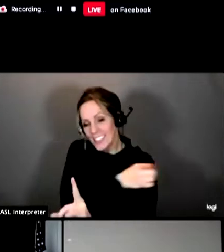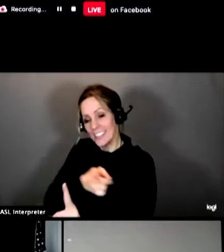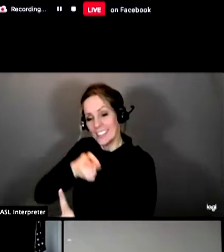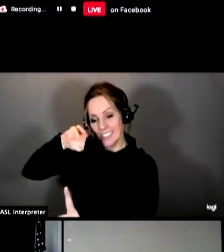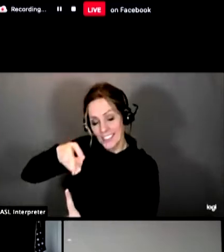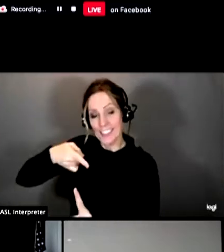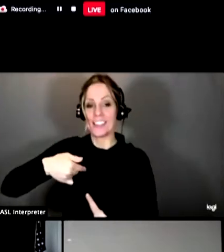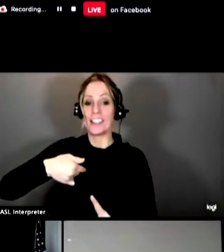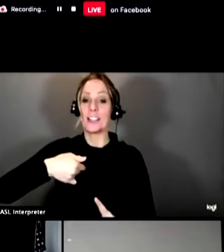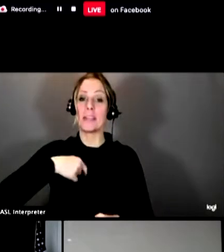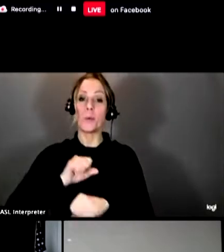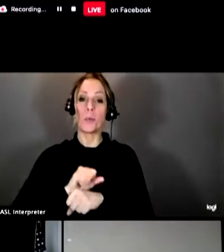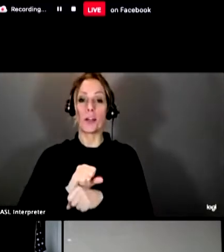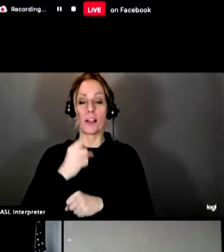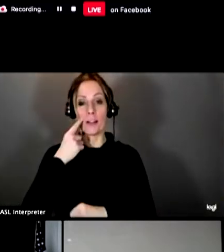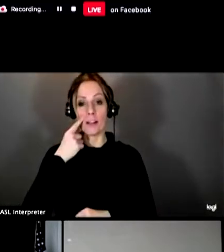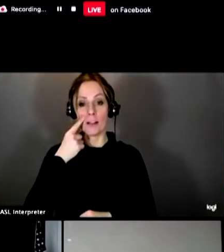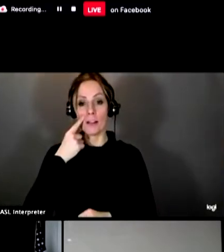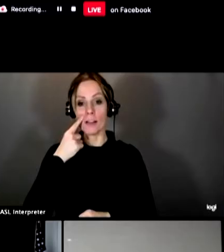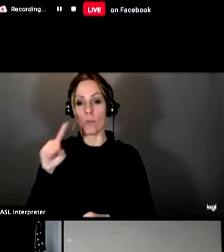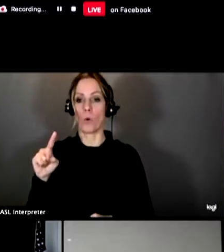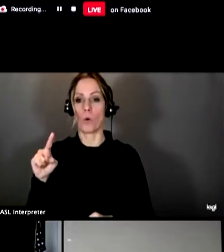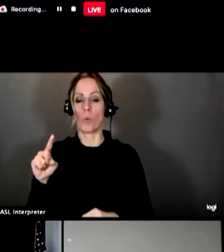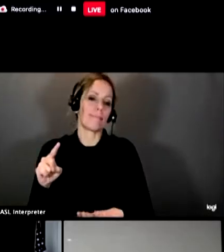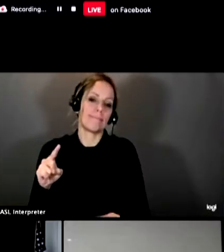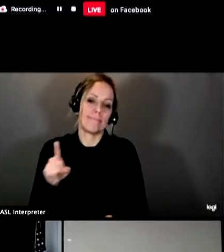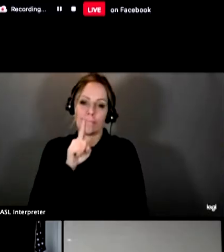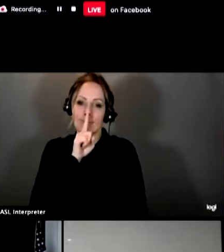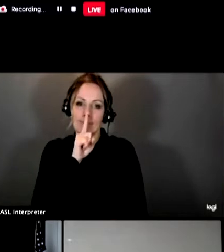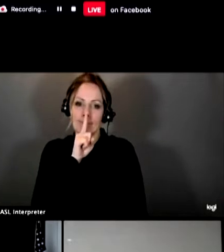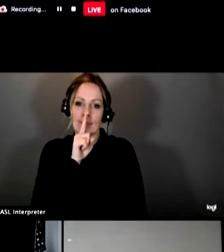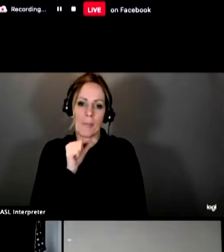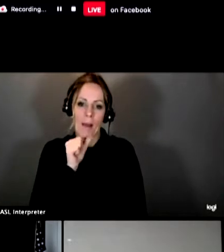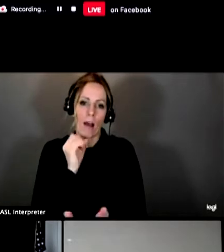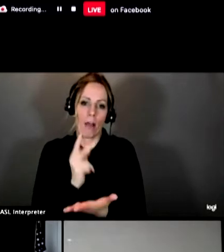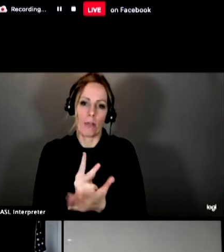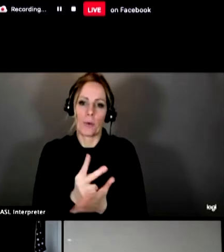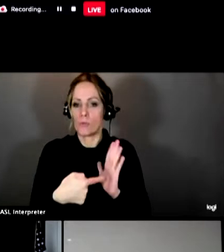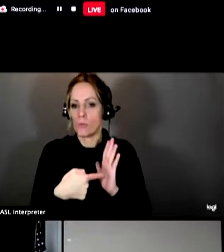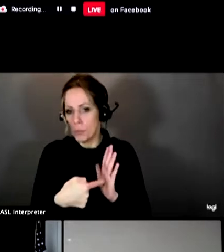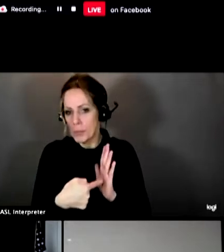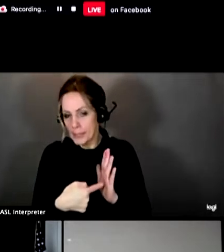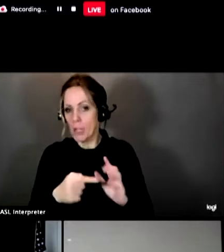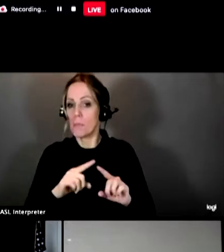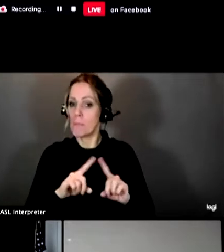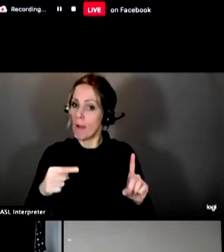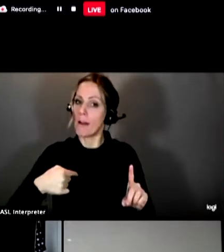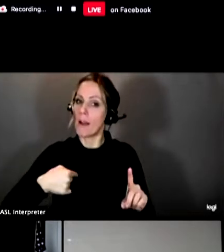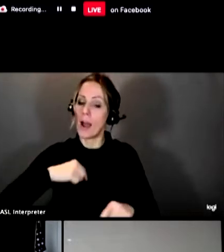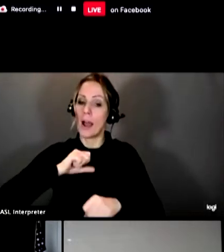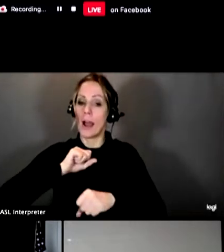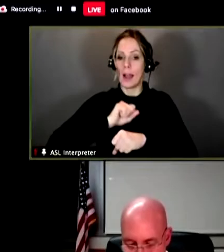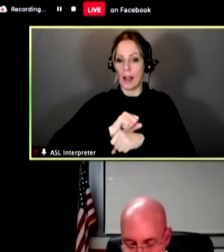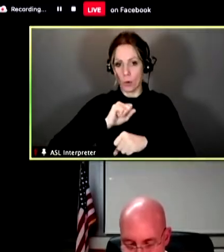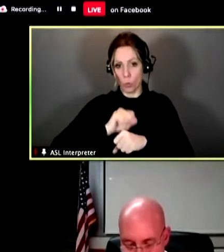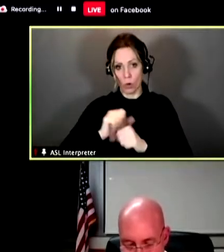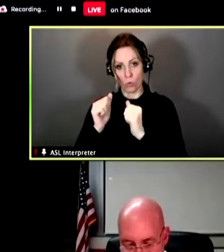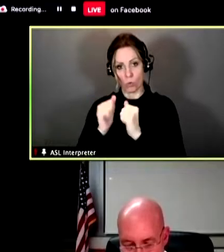work for, I'm not going to, because I'm not authorized to represent, but I work for an agency